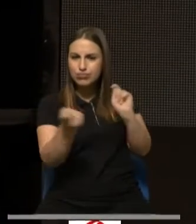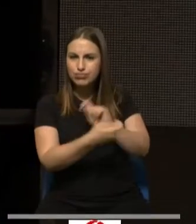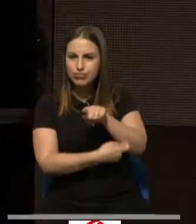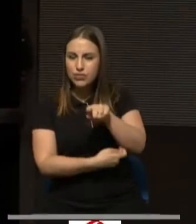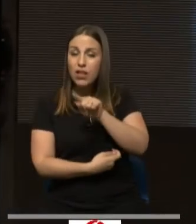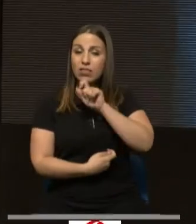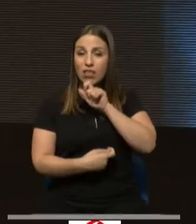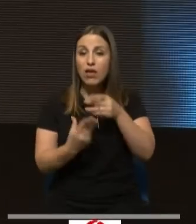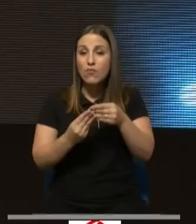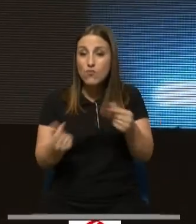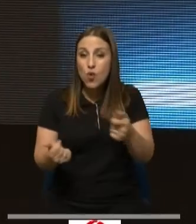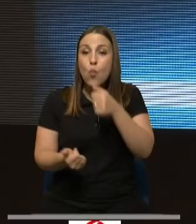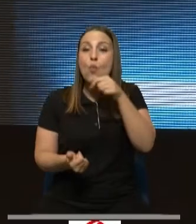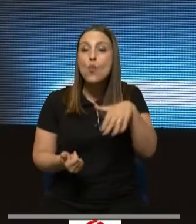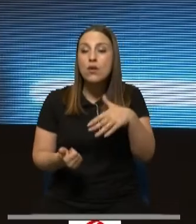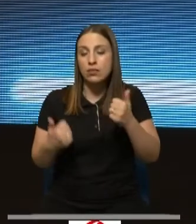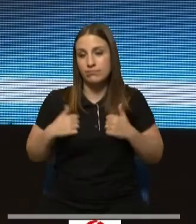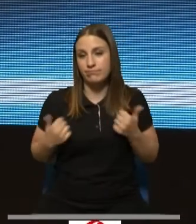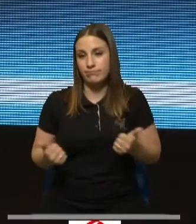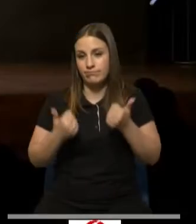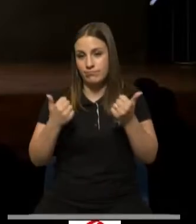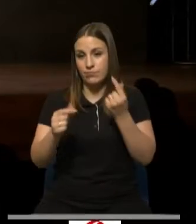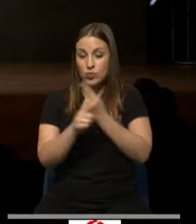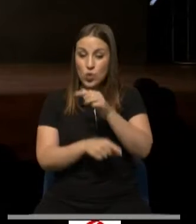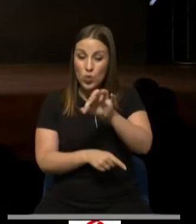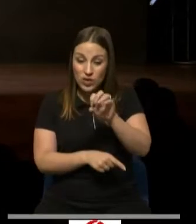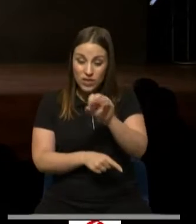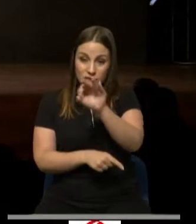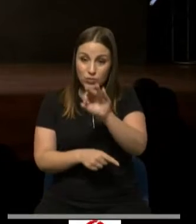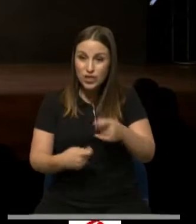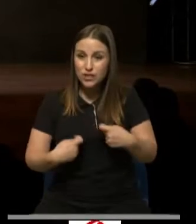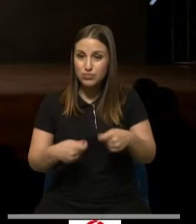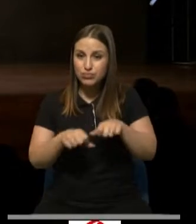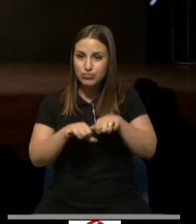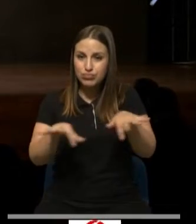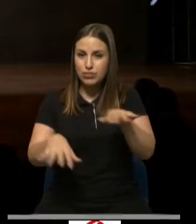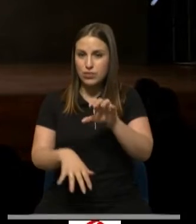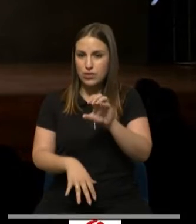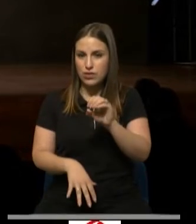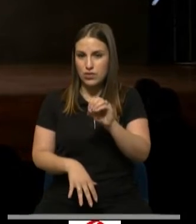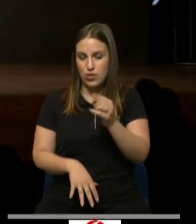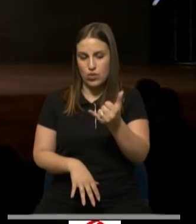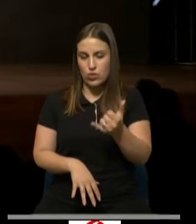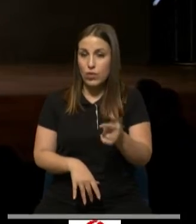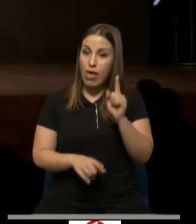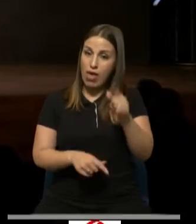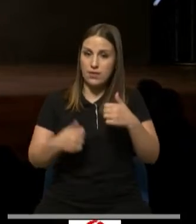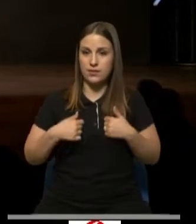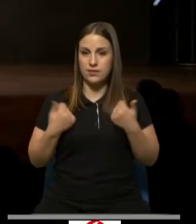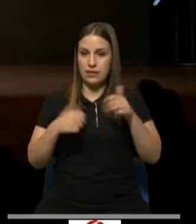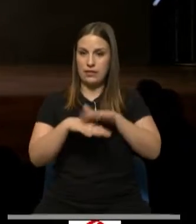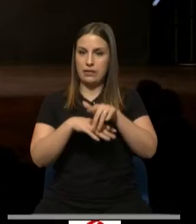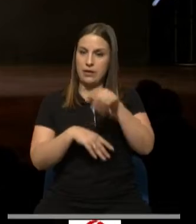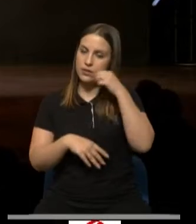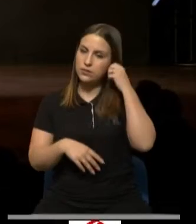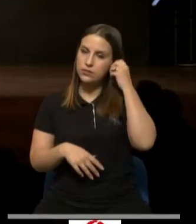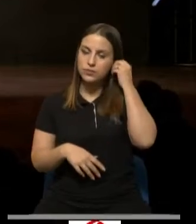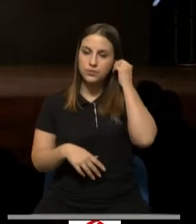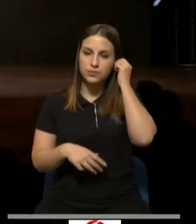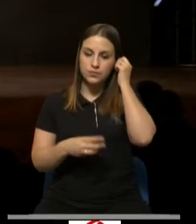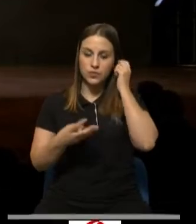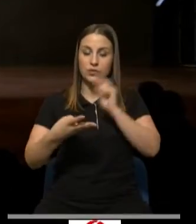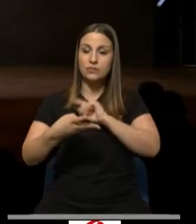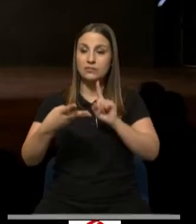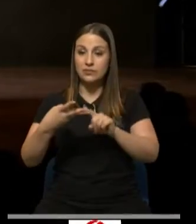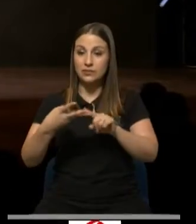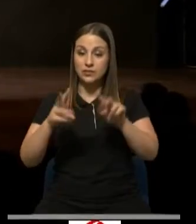can only be resolved in cities because 80% of the carbon emissions come from cities. And the third